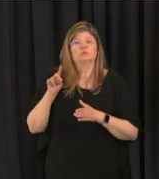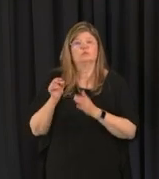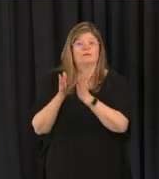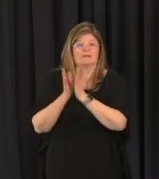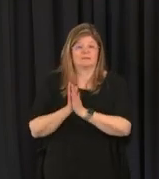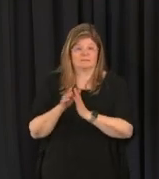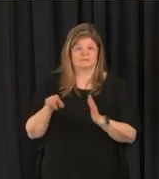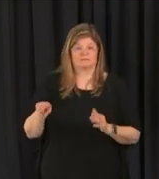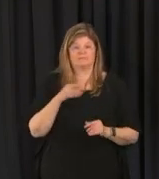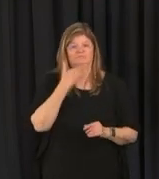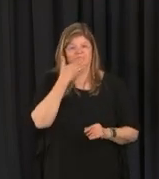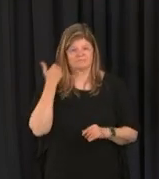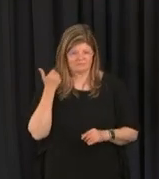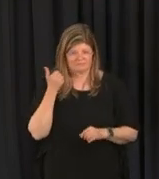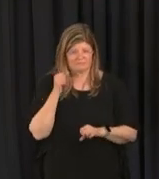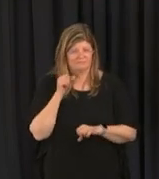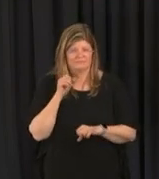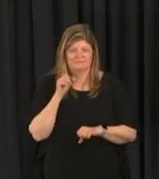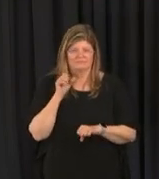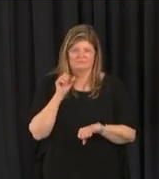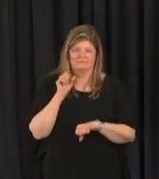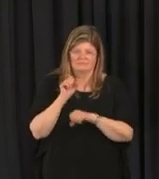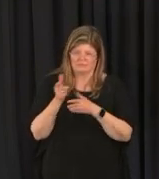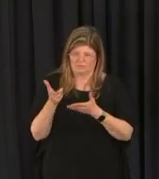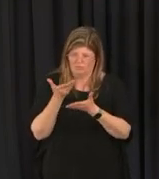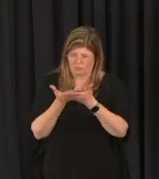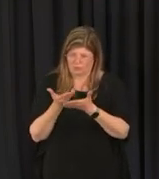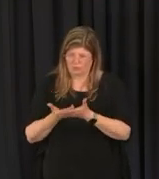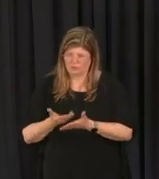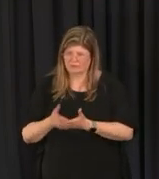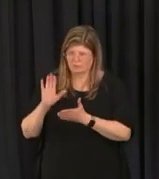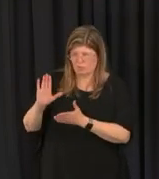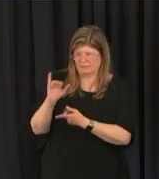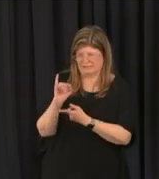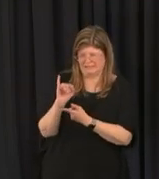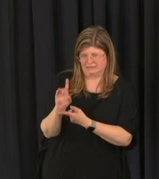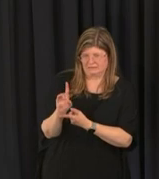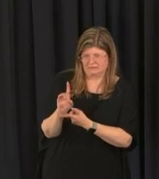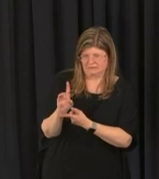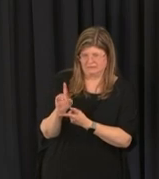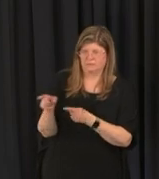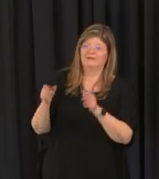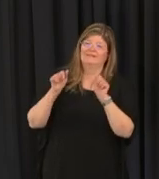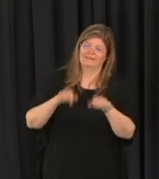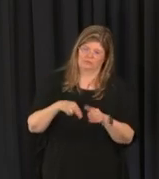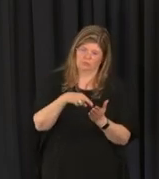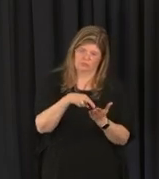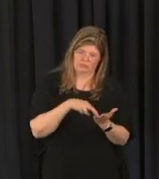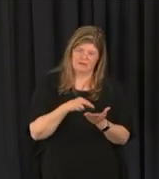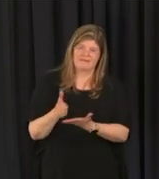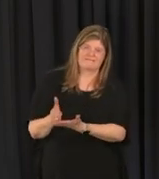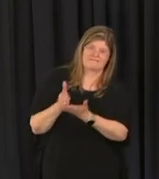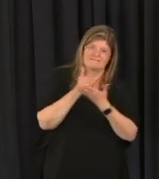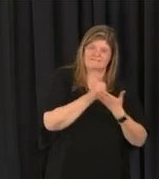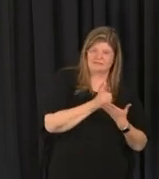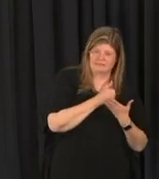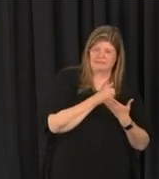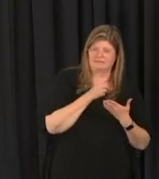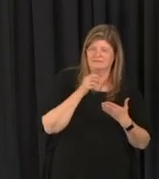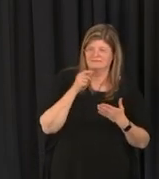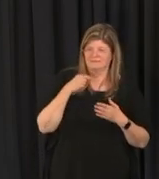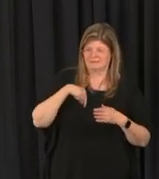that people do their best job at verifying their own identity when they registered. And this helps us to